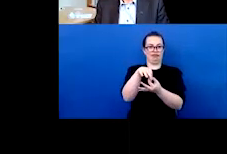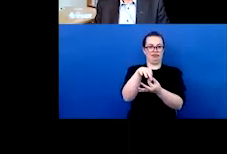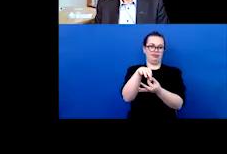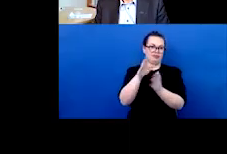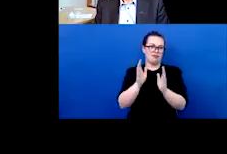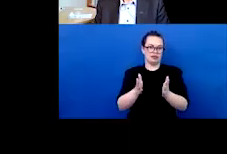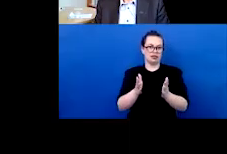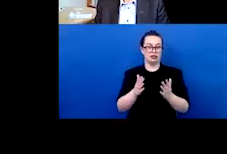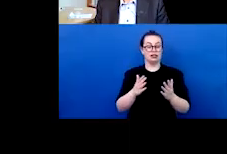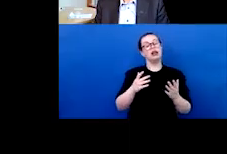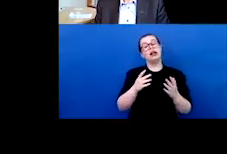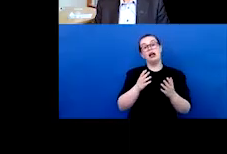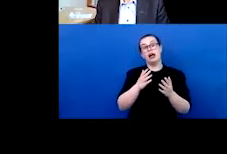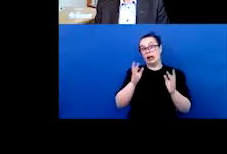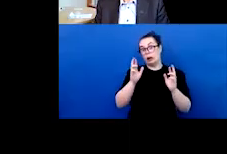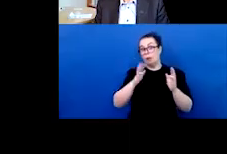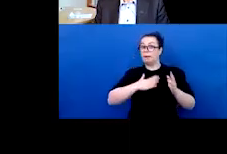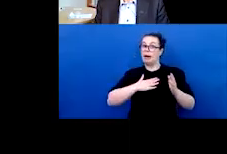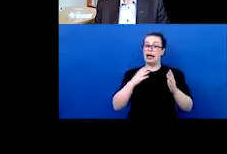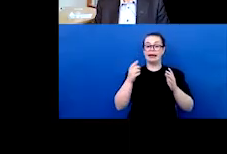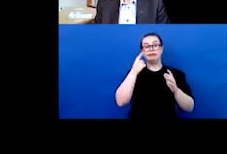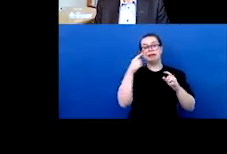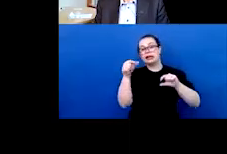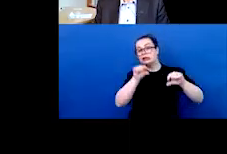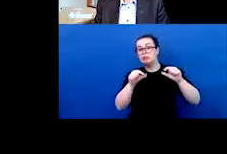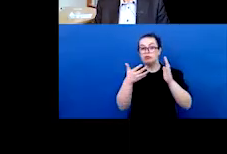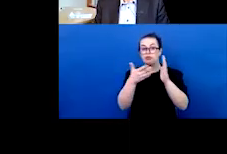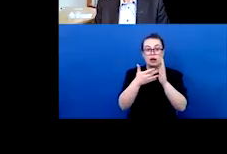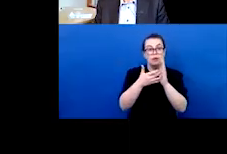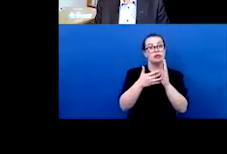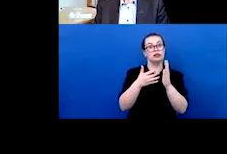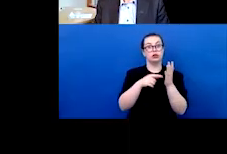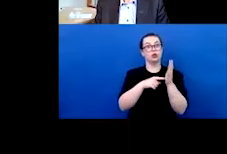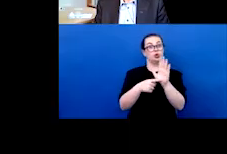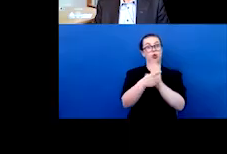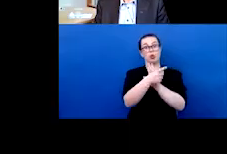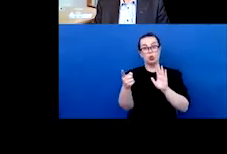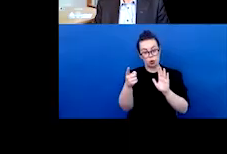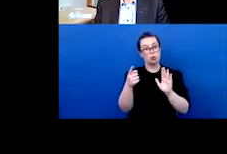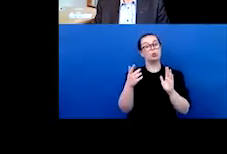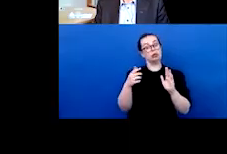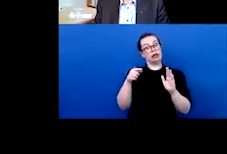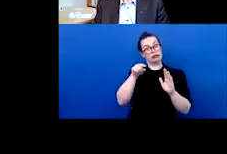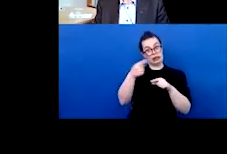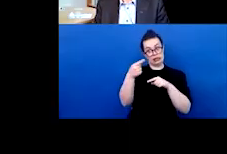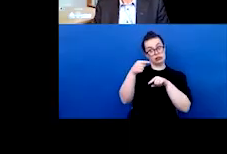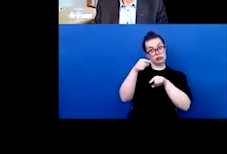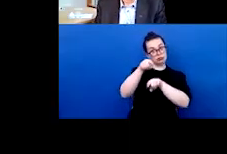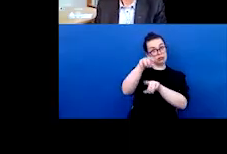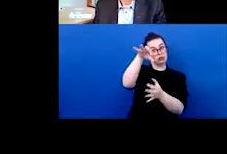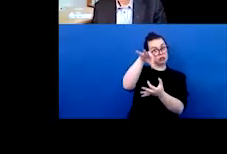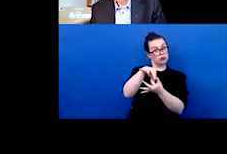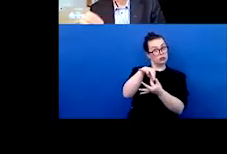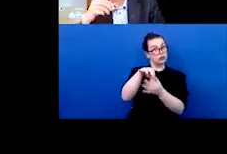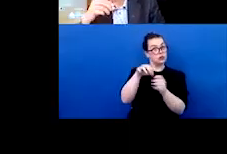to show that such parallel architectures seem to be promising. They are plausible, they are